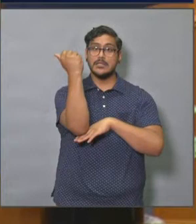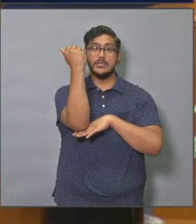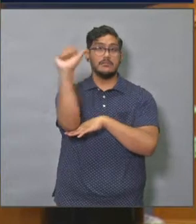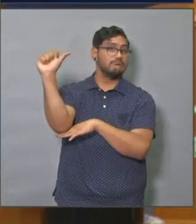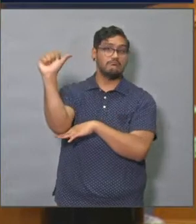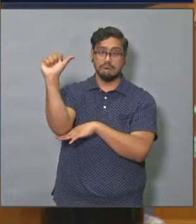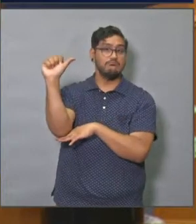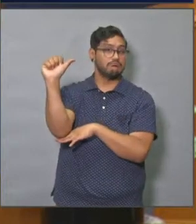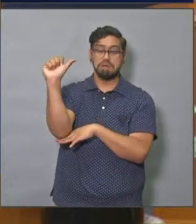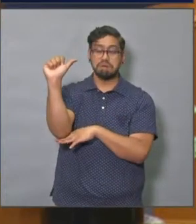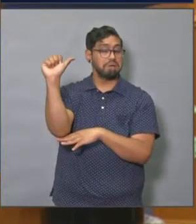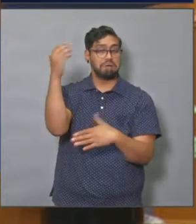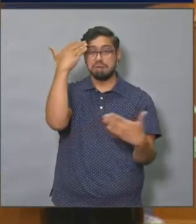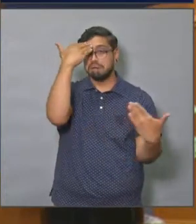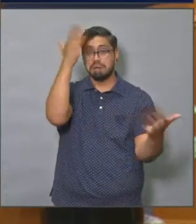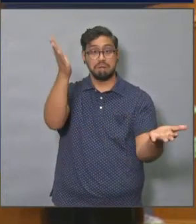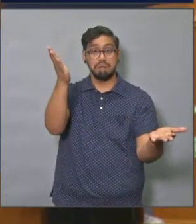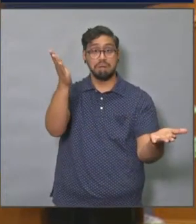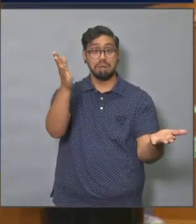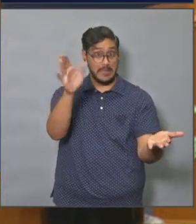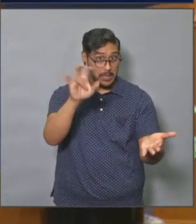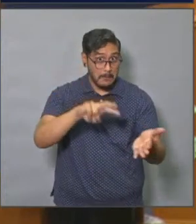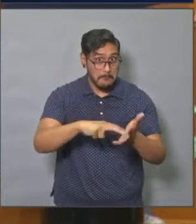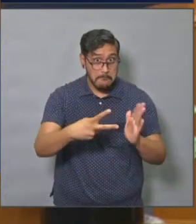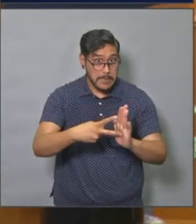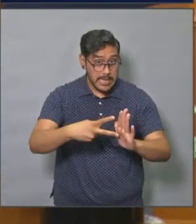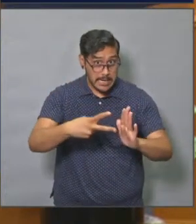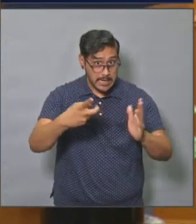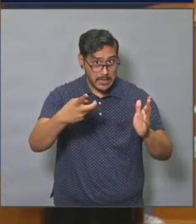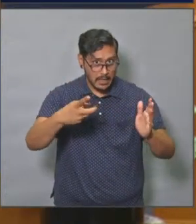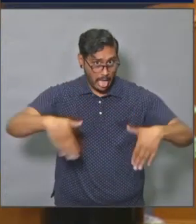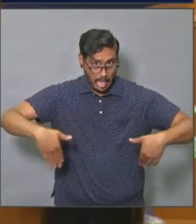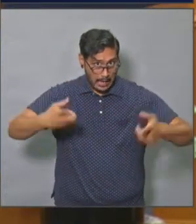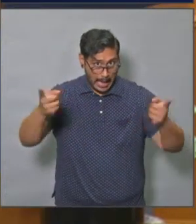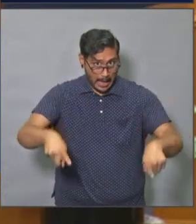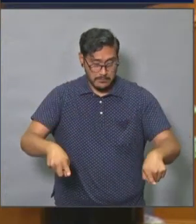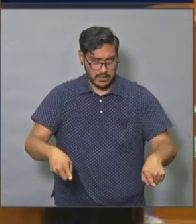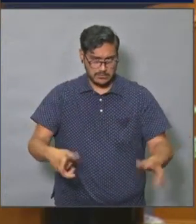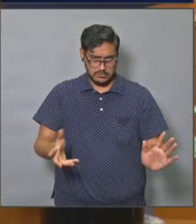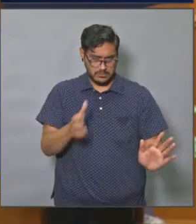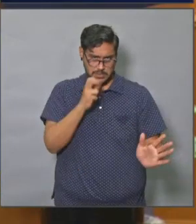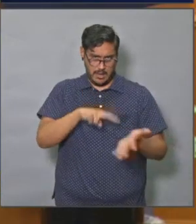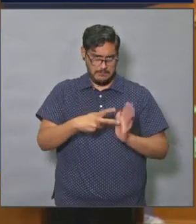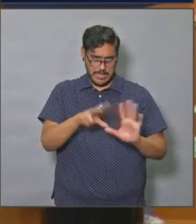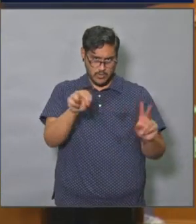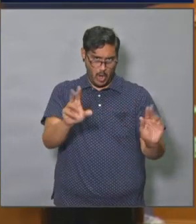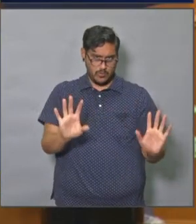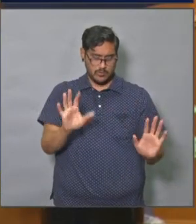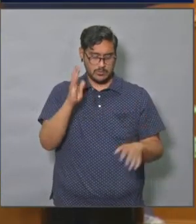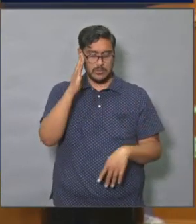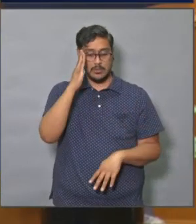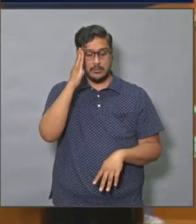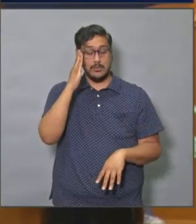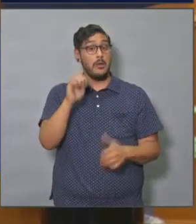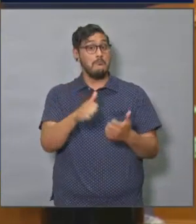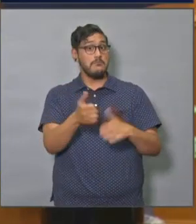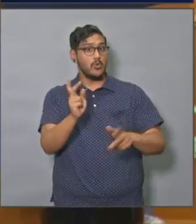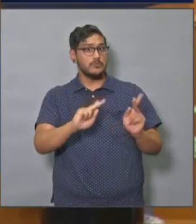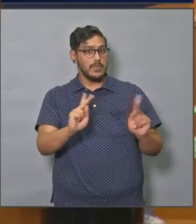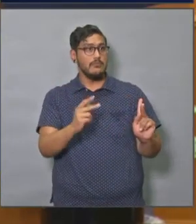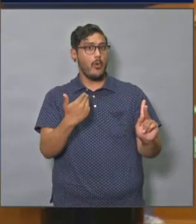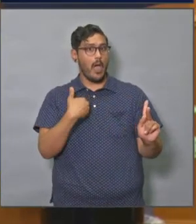at a protest. That doesn't mean that that hasn't happened. We're, again, as I noted before, most people have